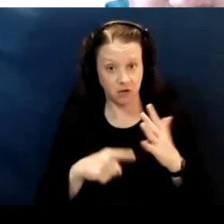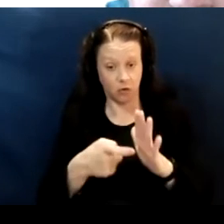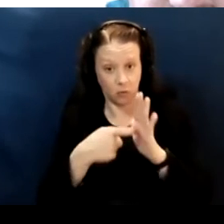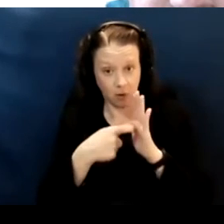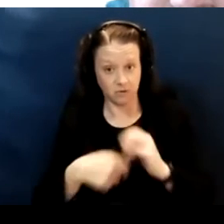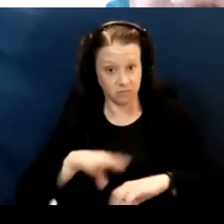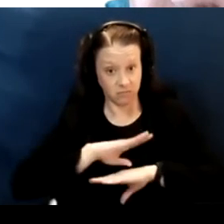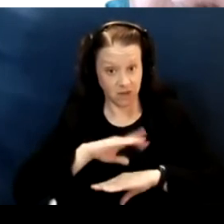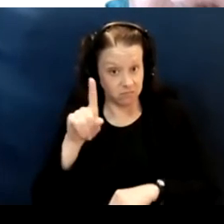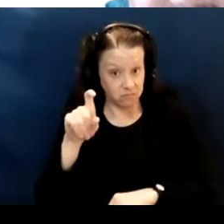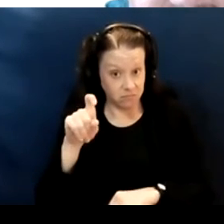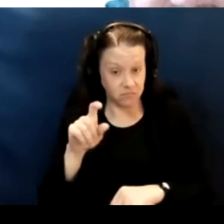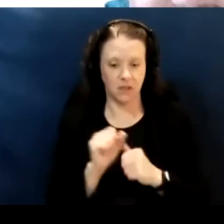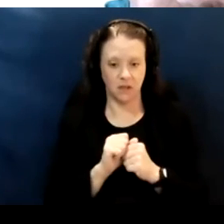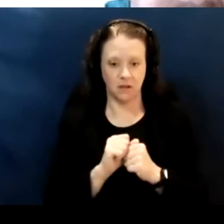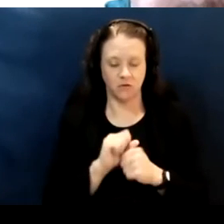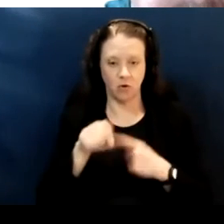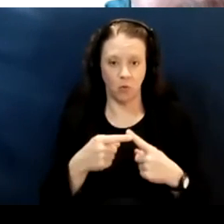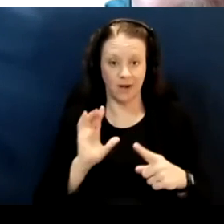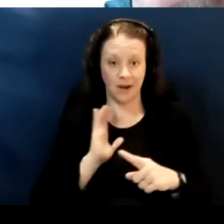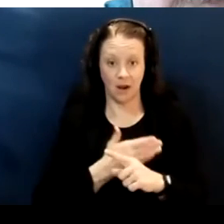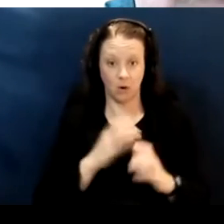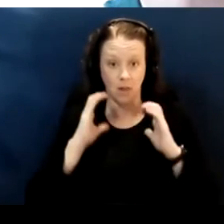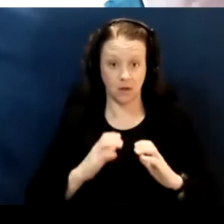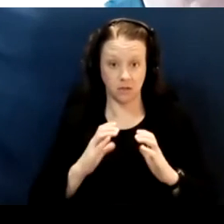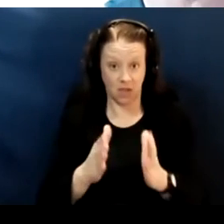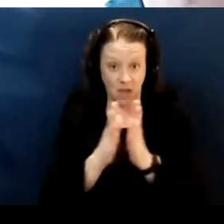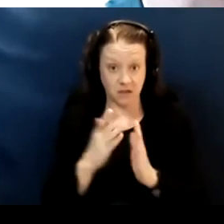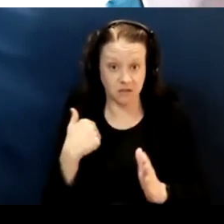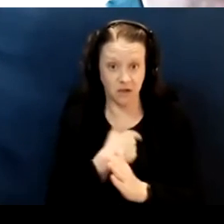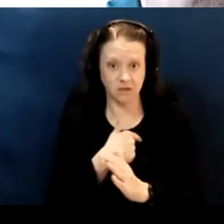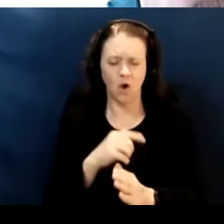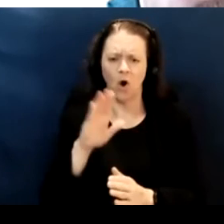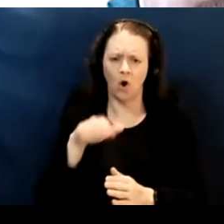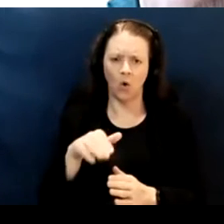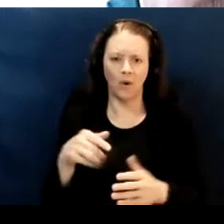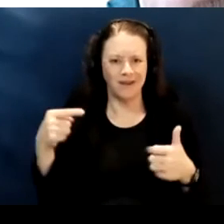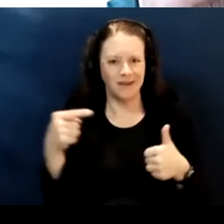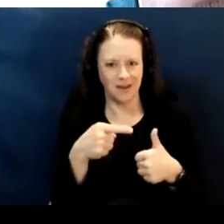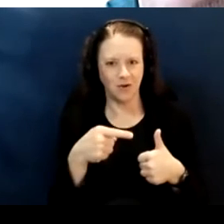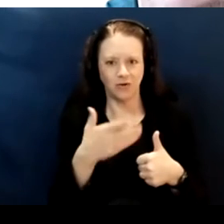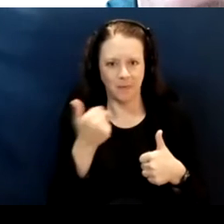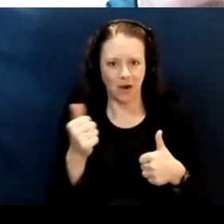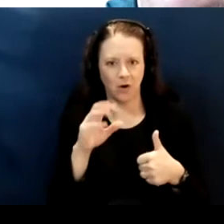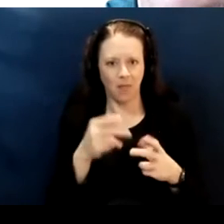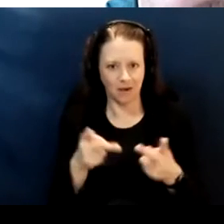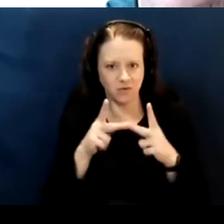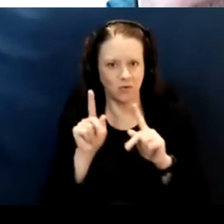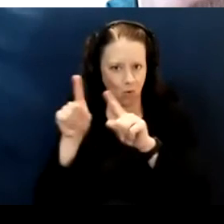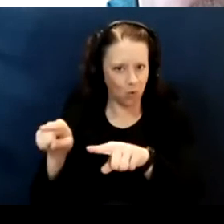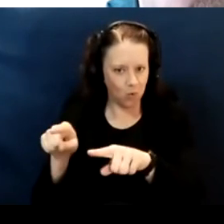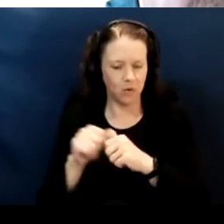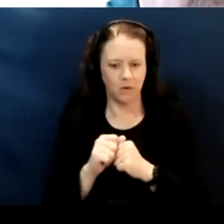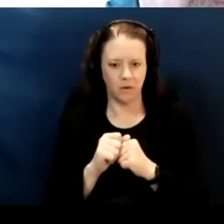ramifications? So when our clients ask us, here's a better site that you can go to. And to